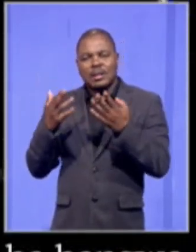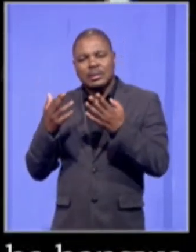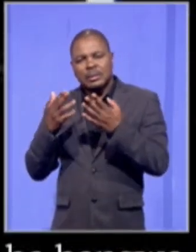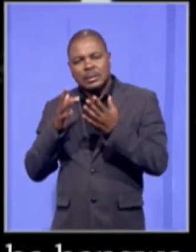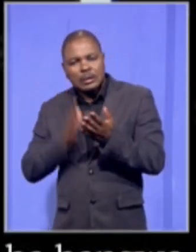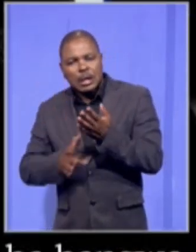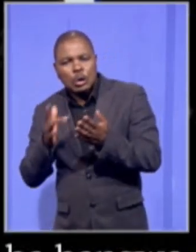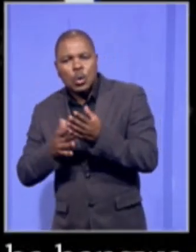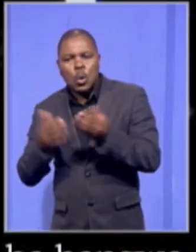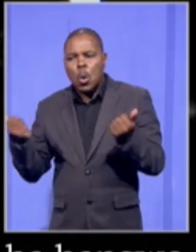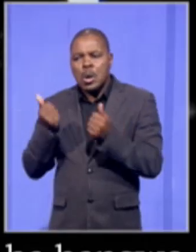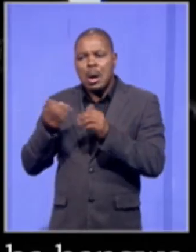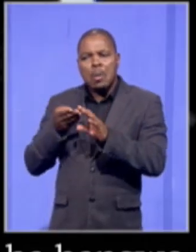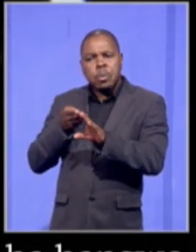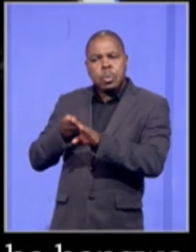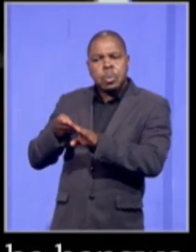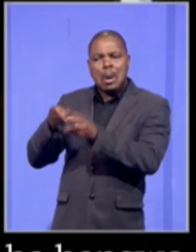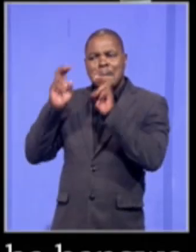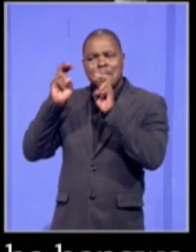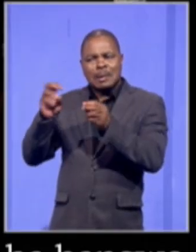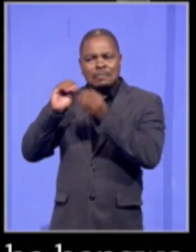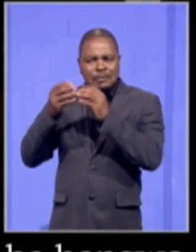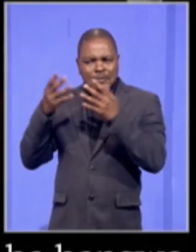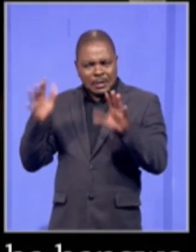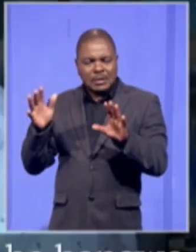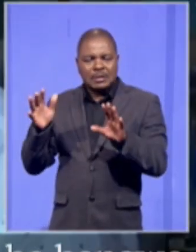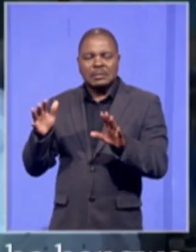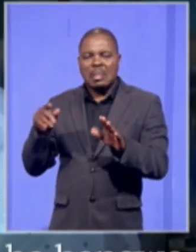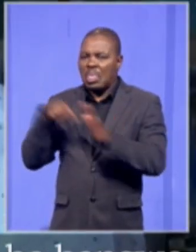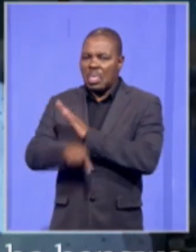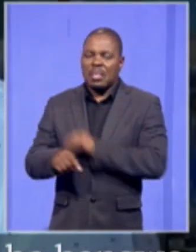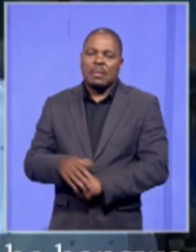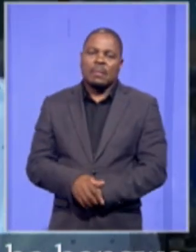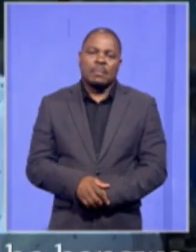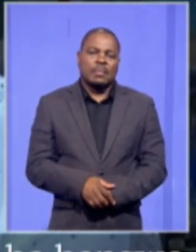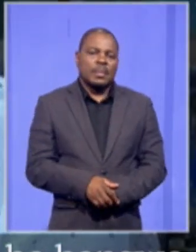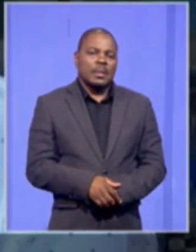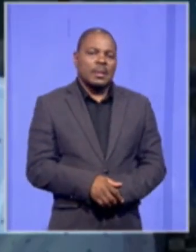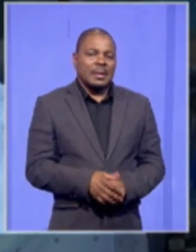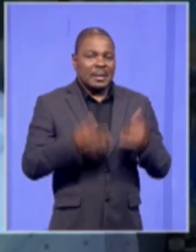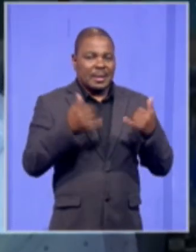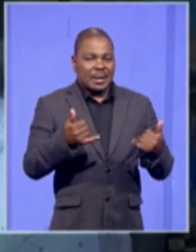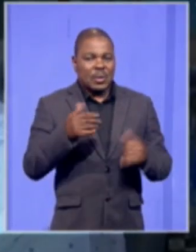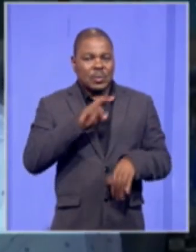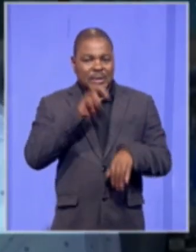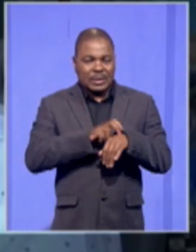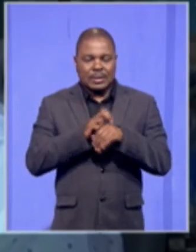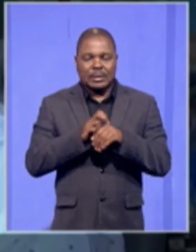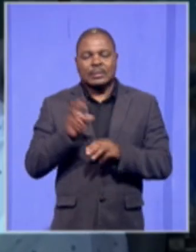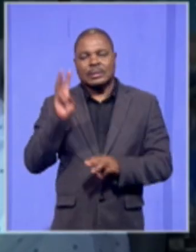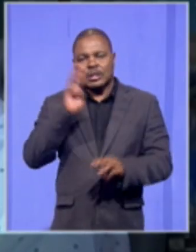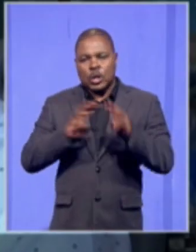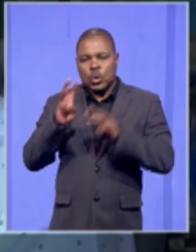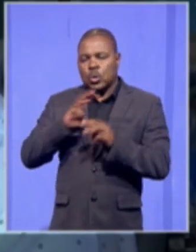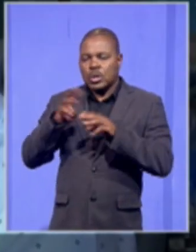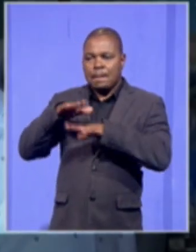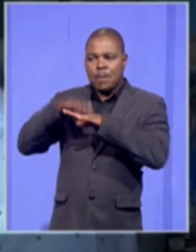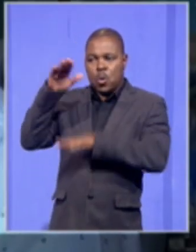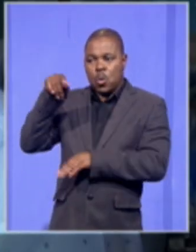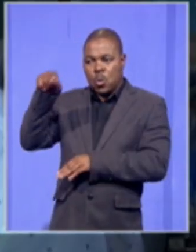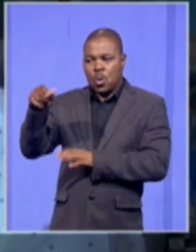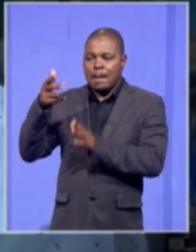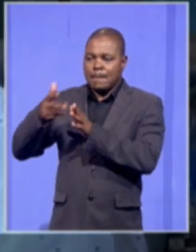a neng a setse a tsentswe mo go tsone. Obviously, we will be forced to upgrade our security at our overnight parking. At the